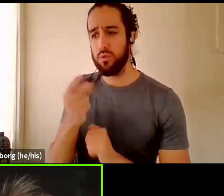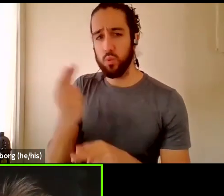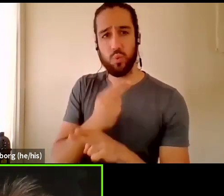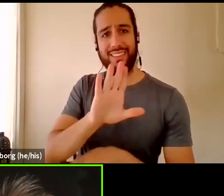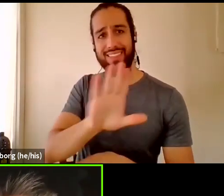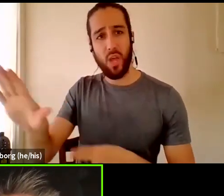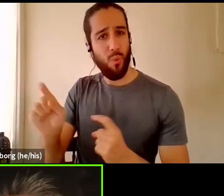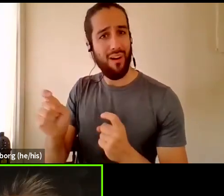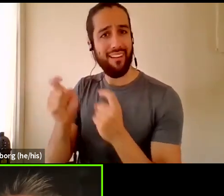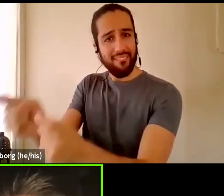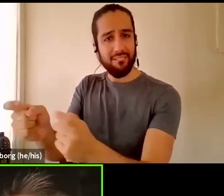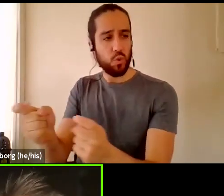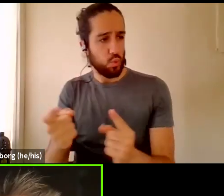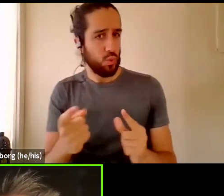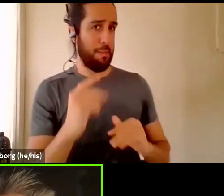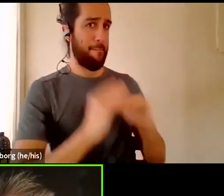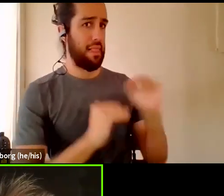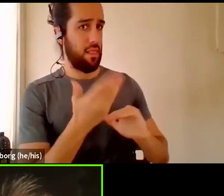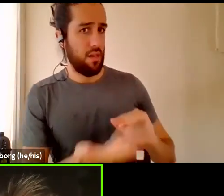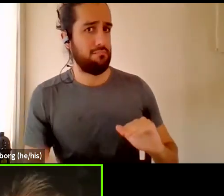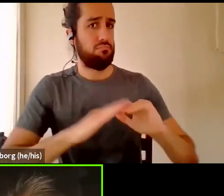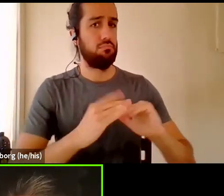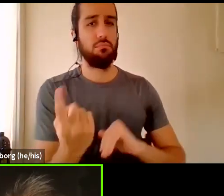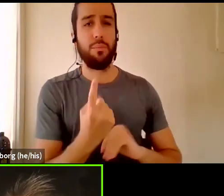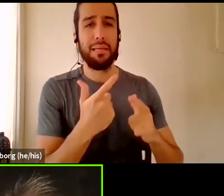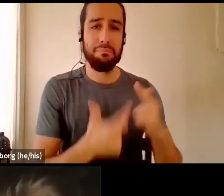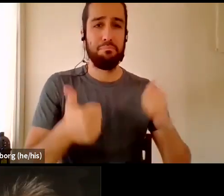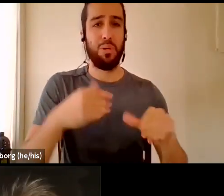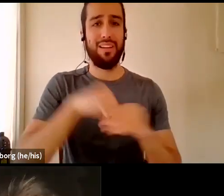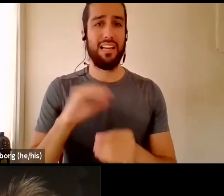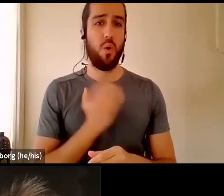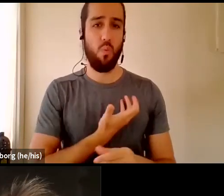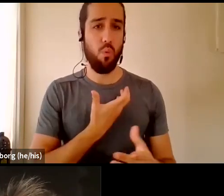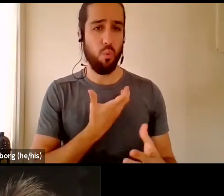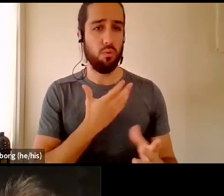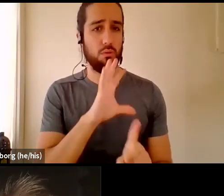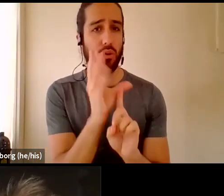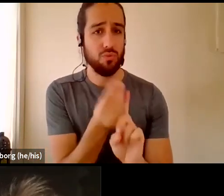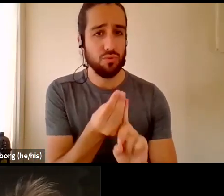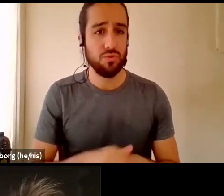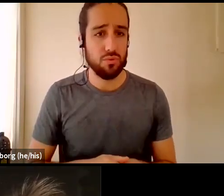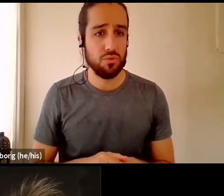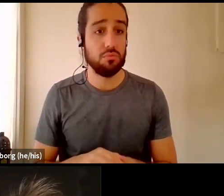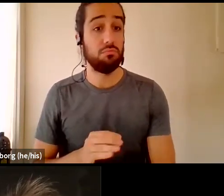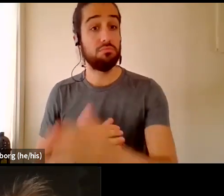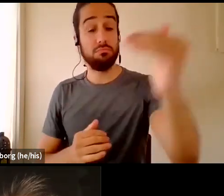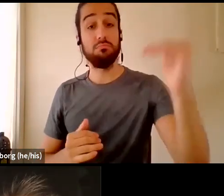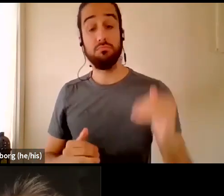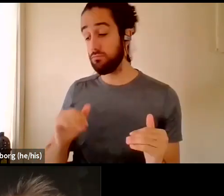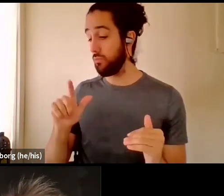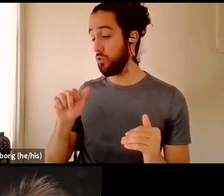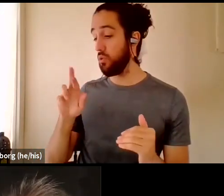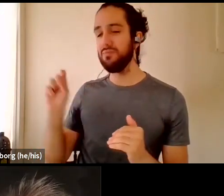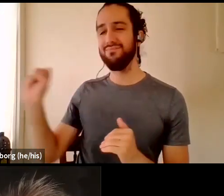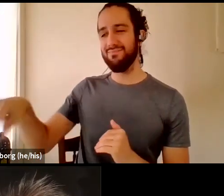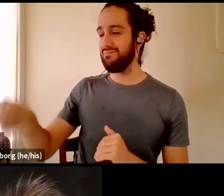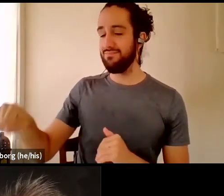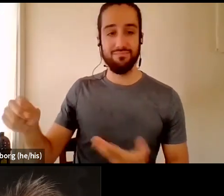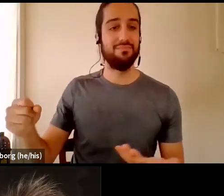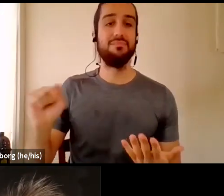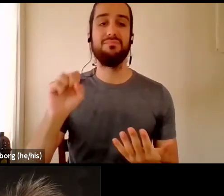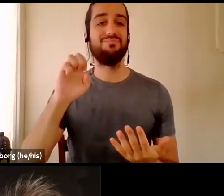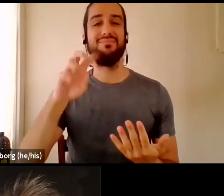bigger in our culture. So who have never felt that they could, even if they had a tiny glimmer